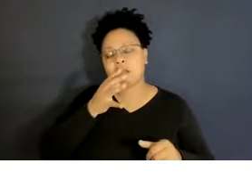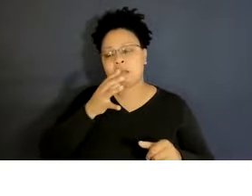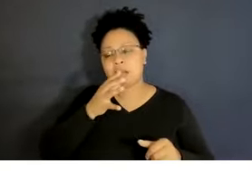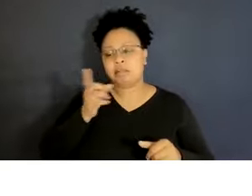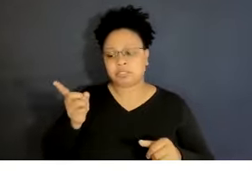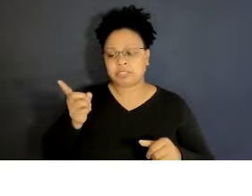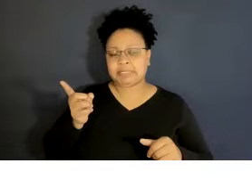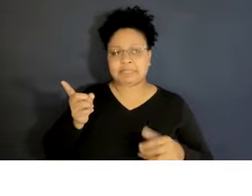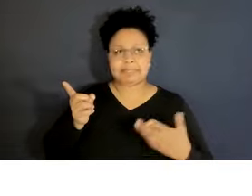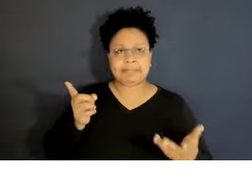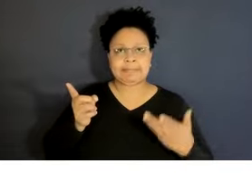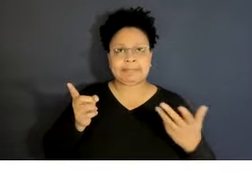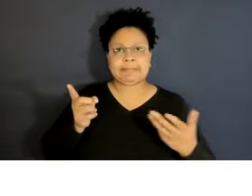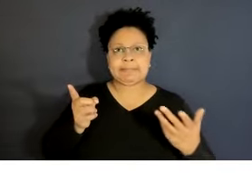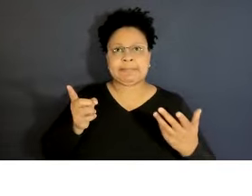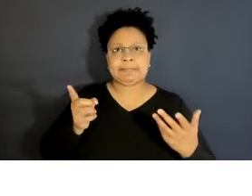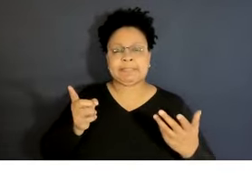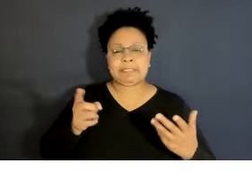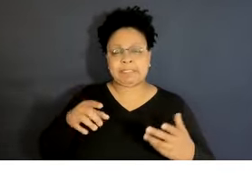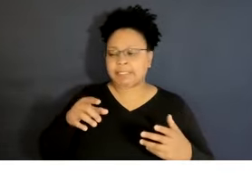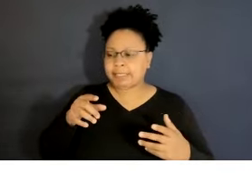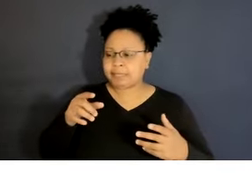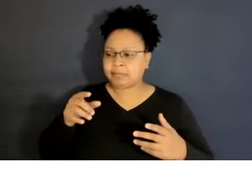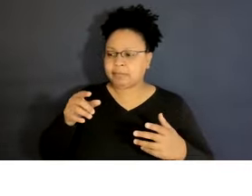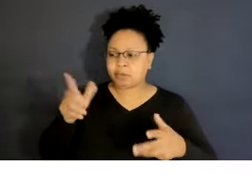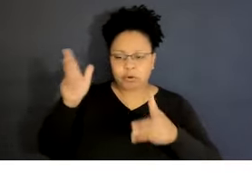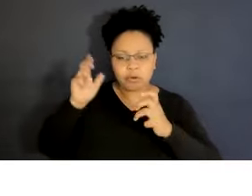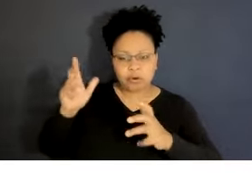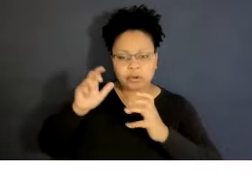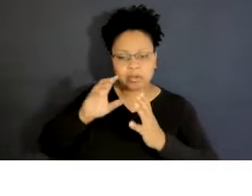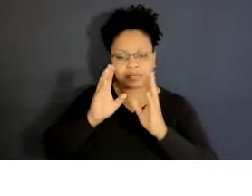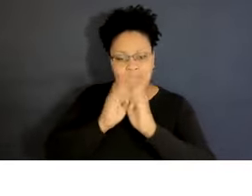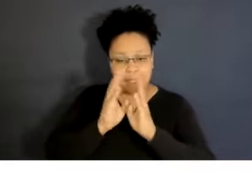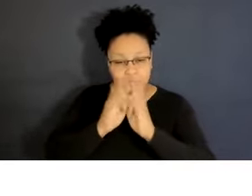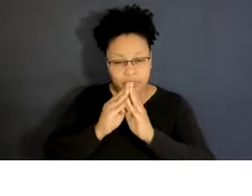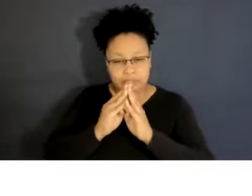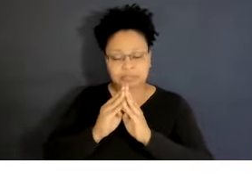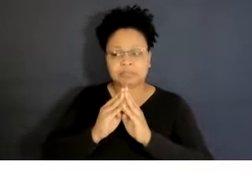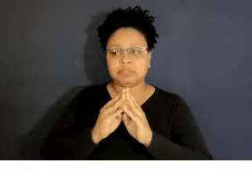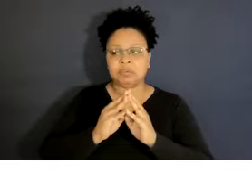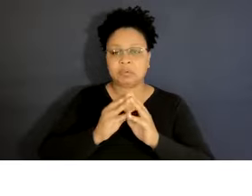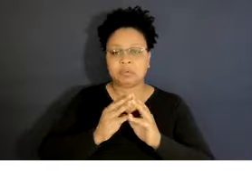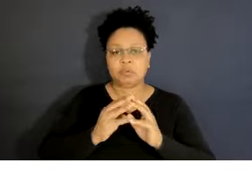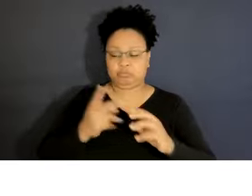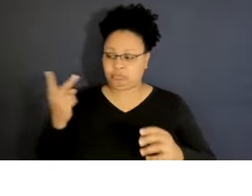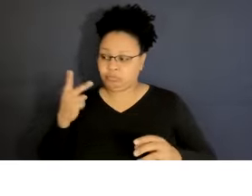I guess she found out about this conference, and her and I had attended it.